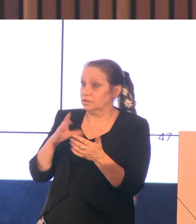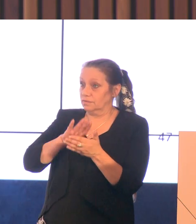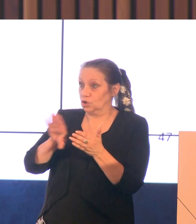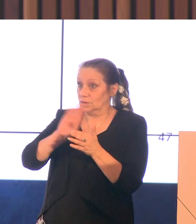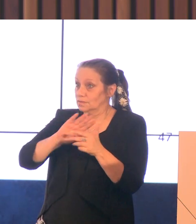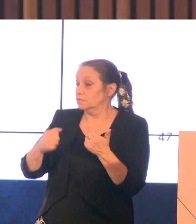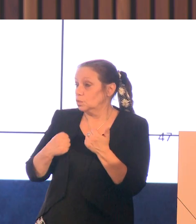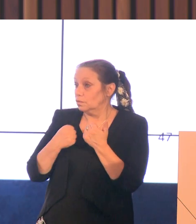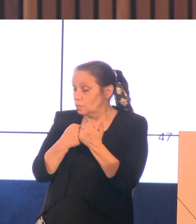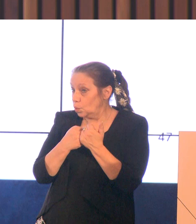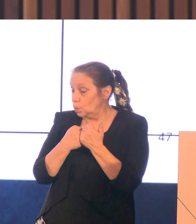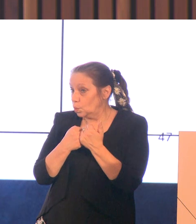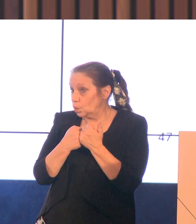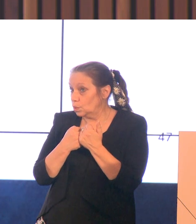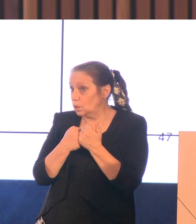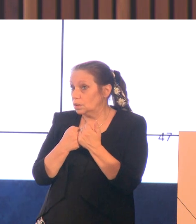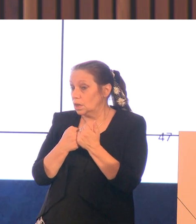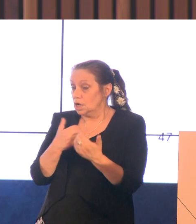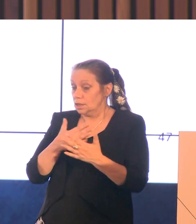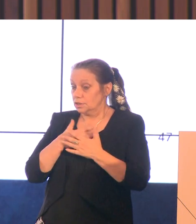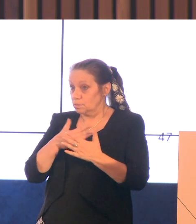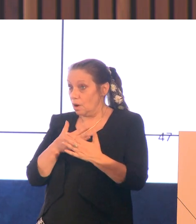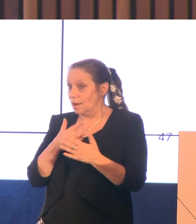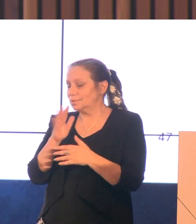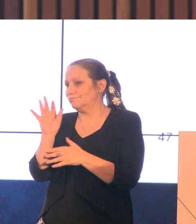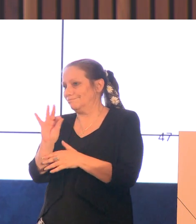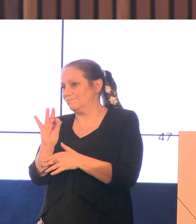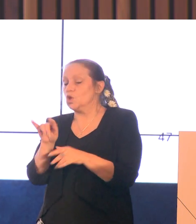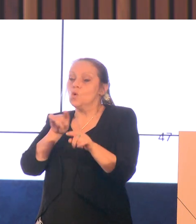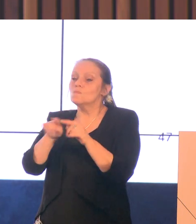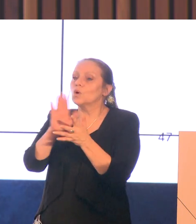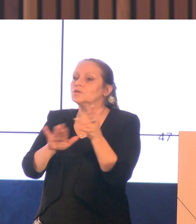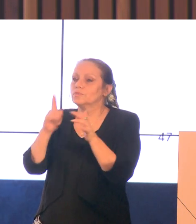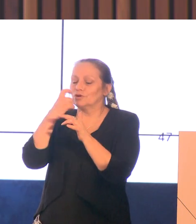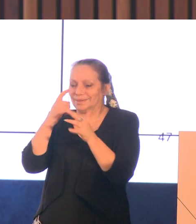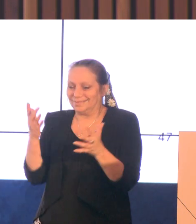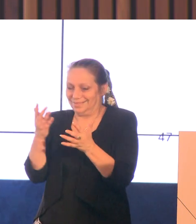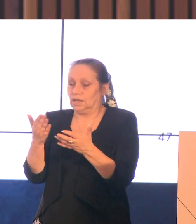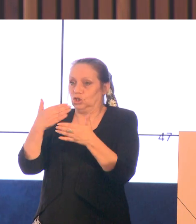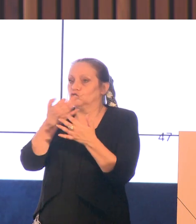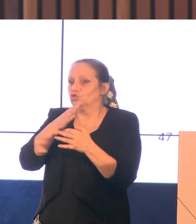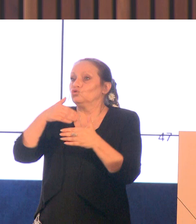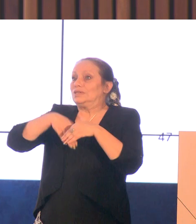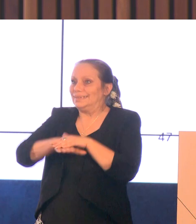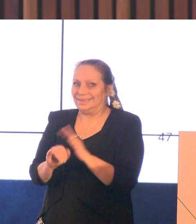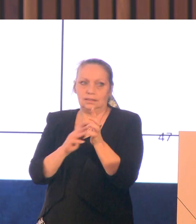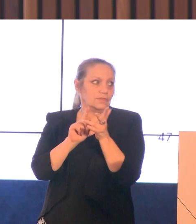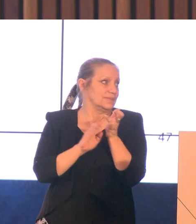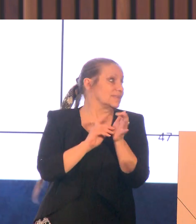support, it's little surprise that most parents are trying to get their children into the